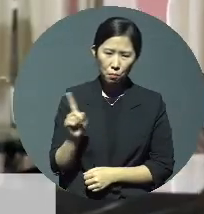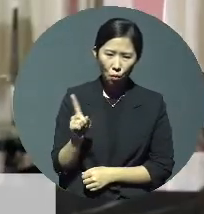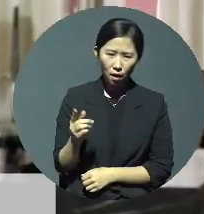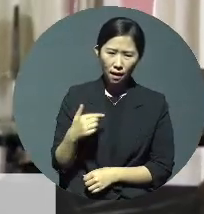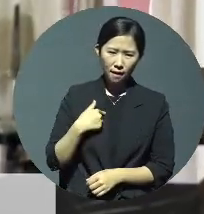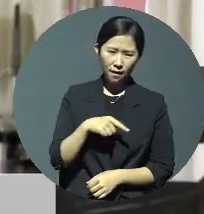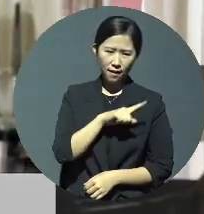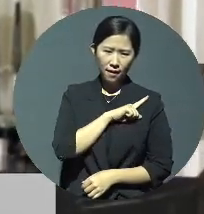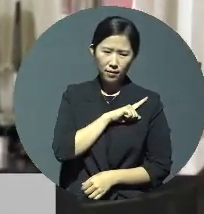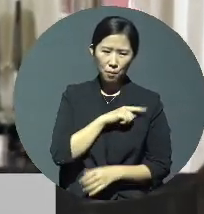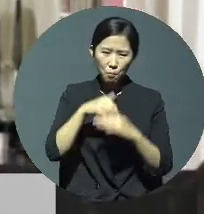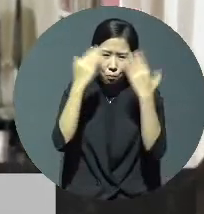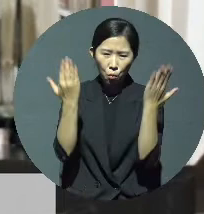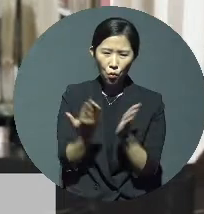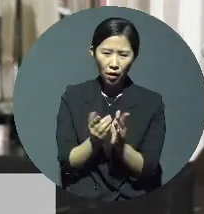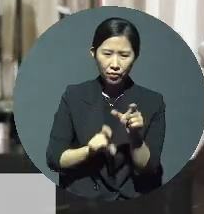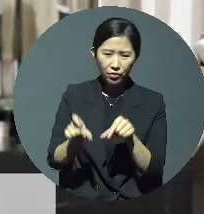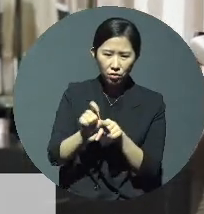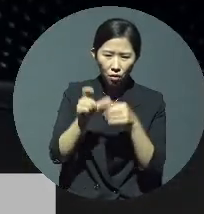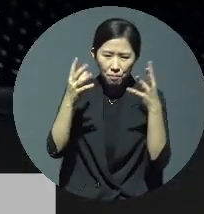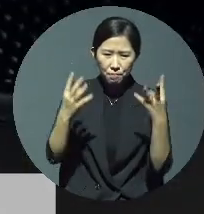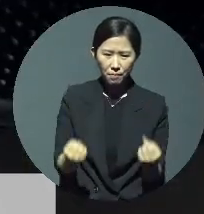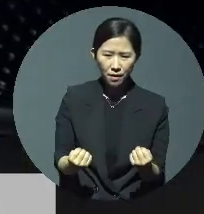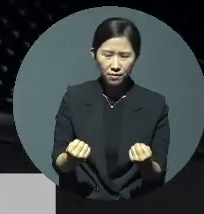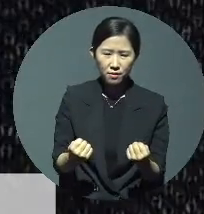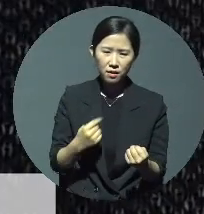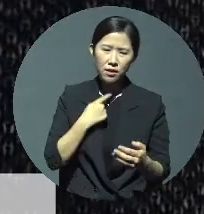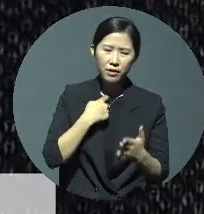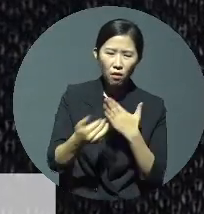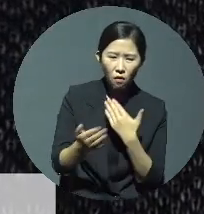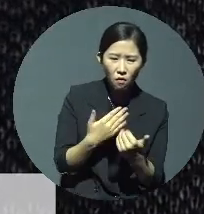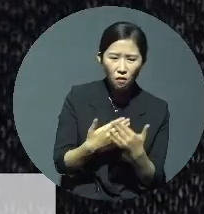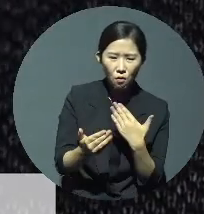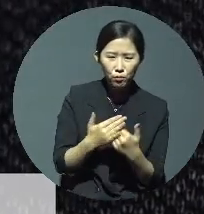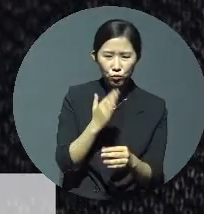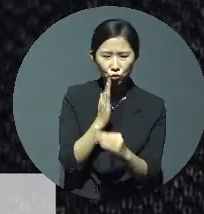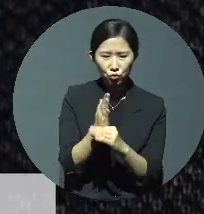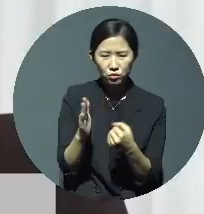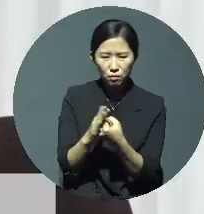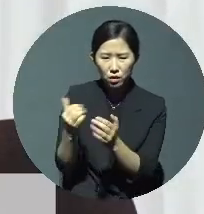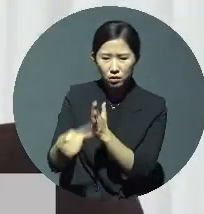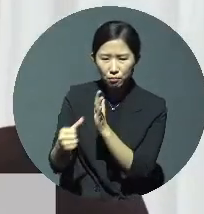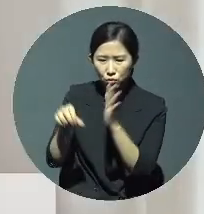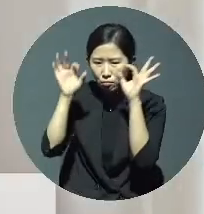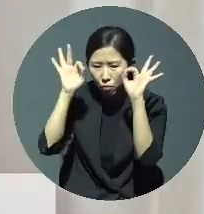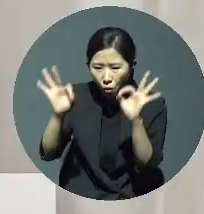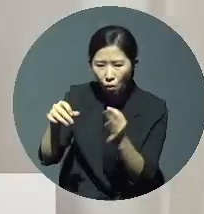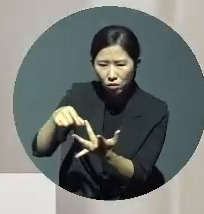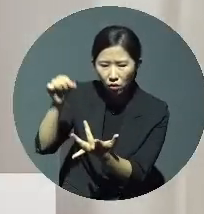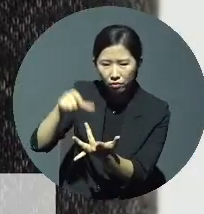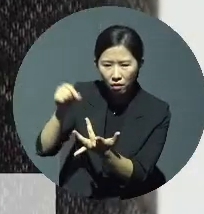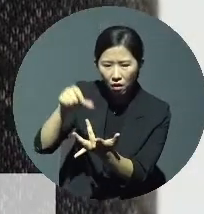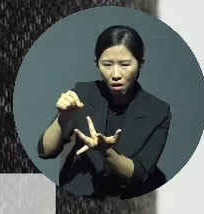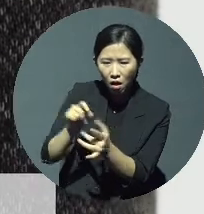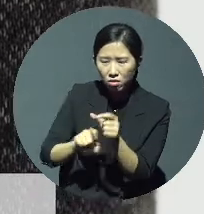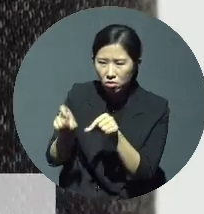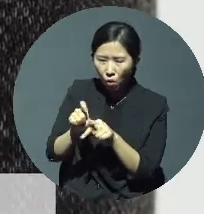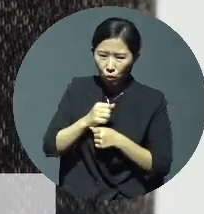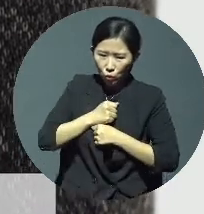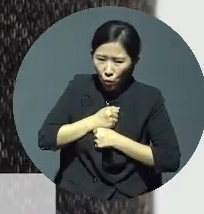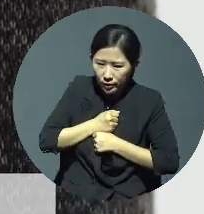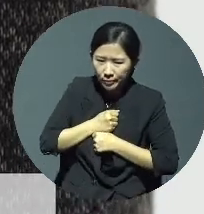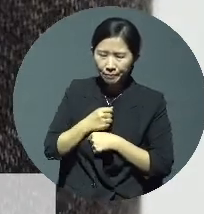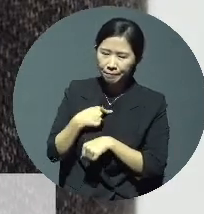home, and because we're spending more time at home, we're analyzing those products, we're choosing them more carefully.